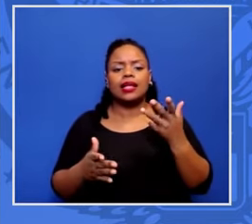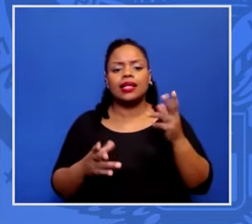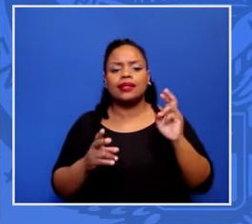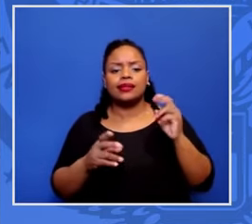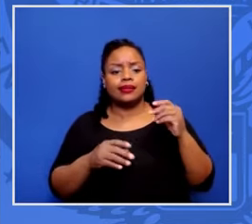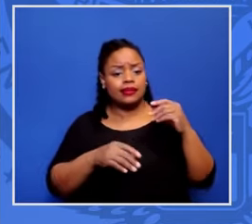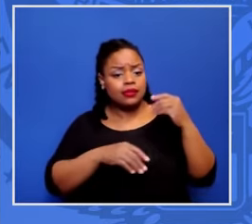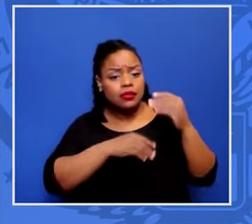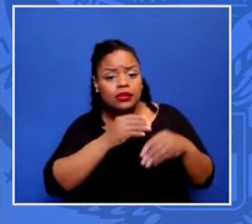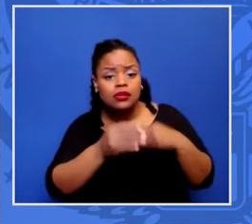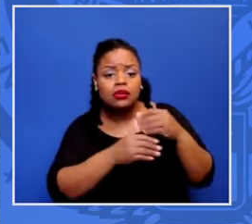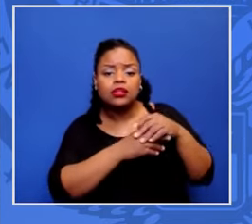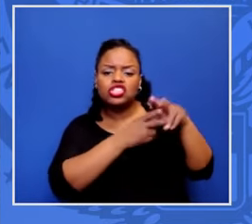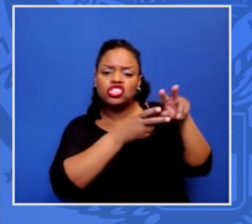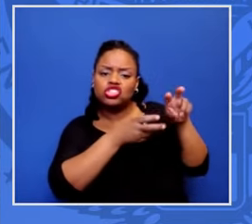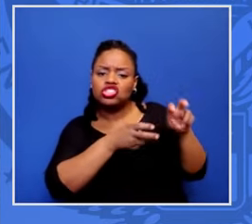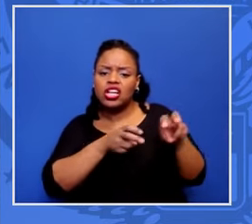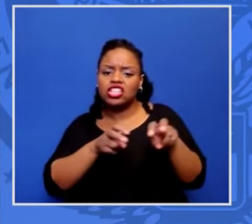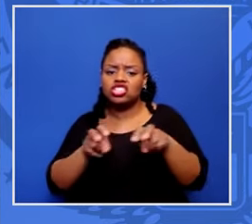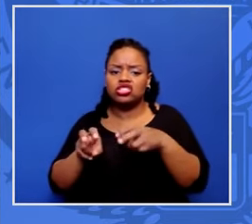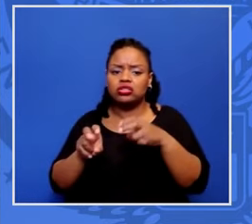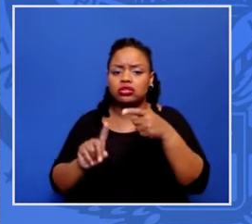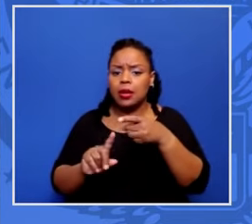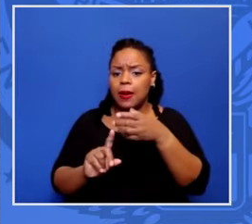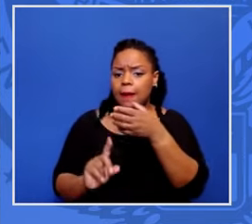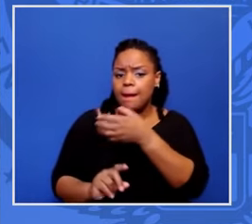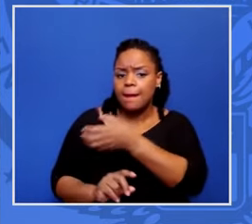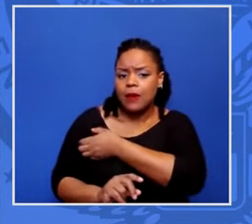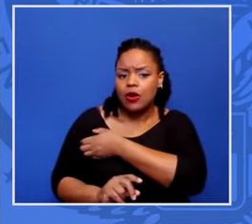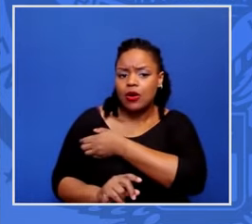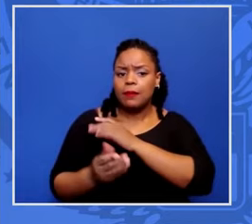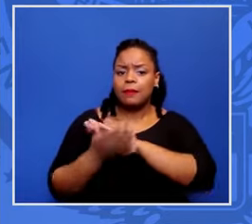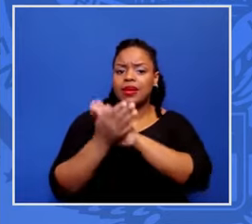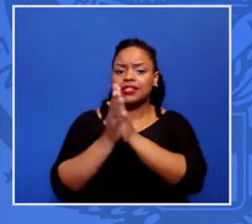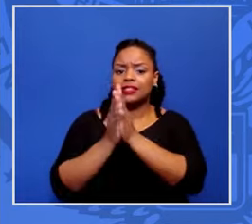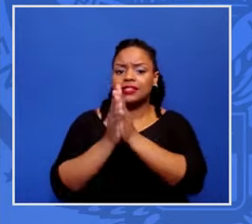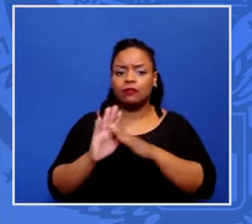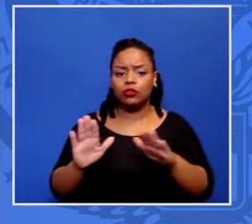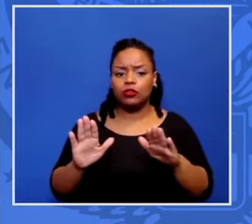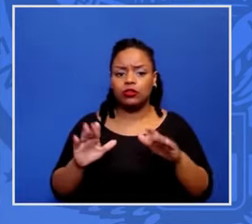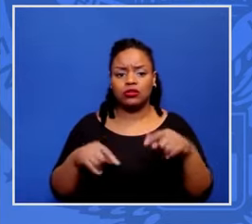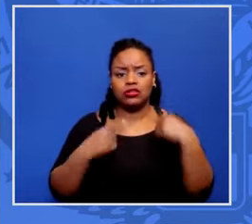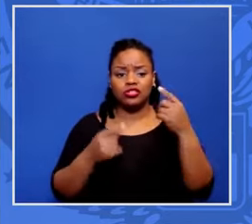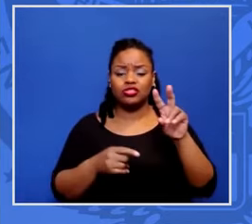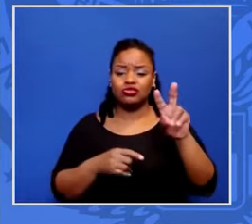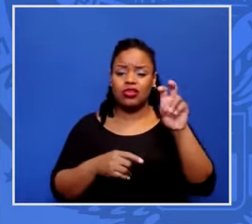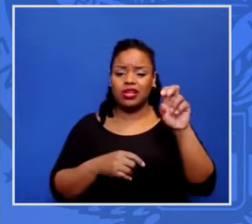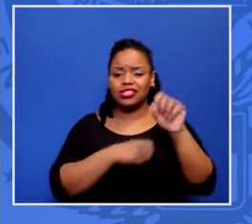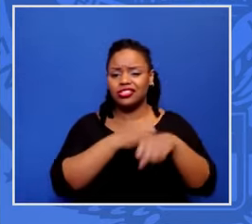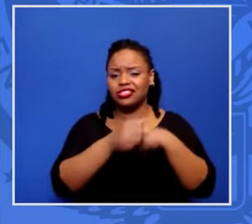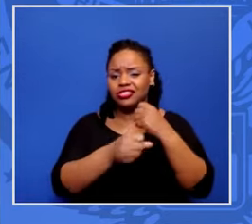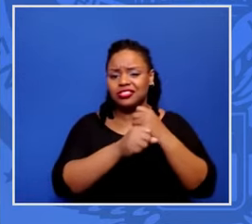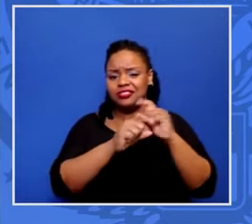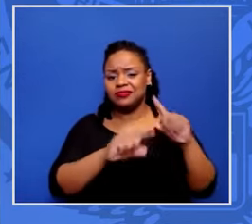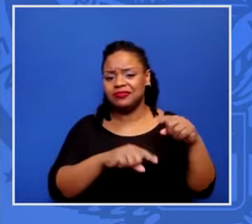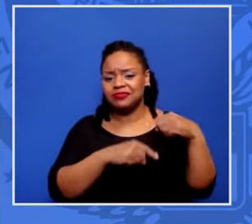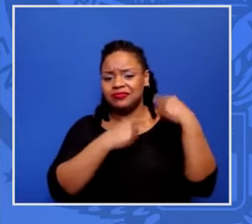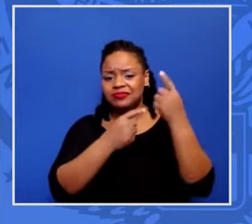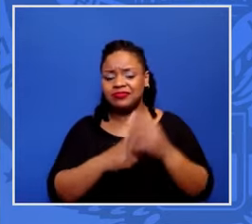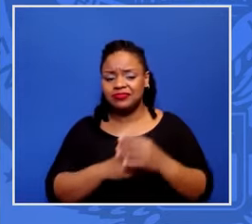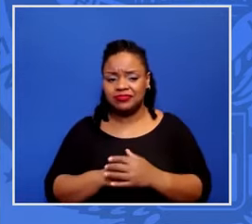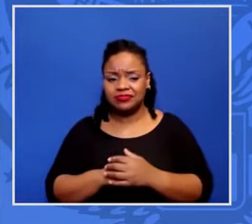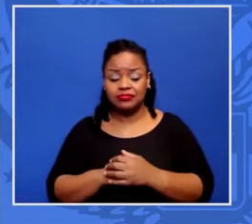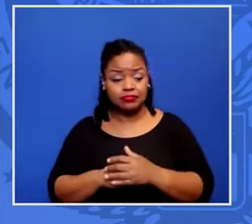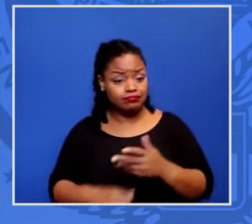is over two centuries old. Well, I think the fact that the three of us are standing here talking about a peaceful transfer of power speaks to